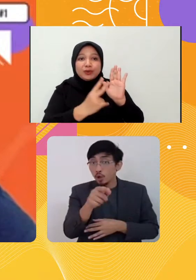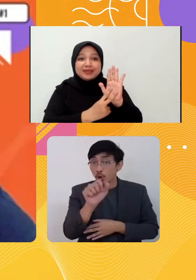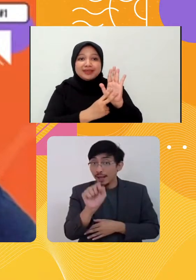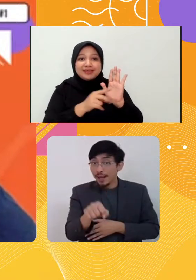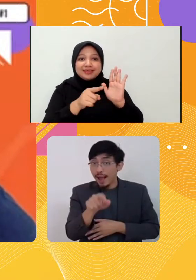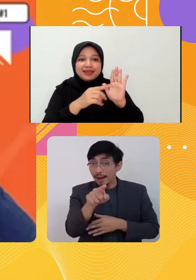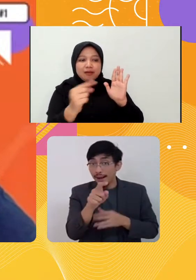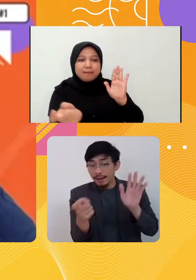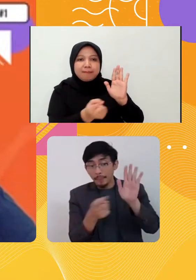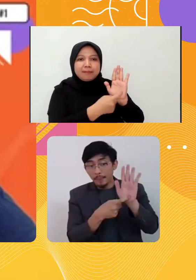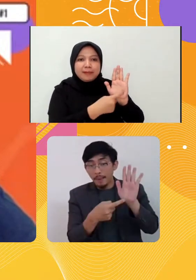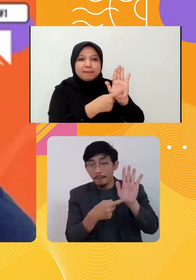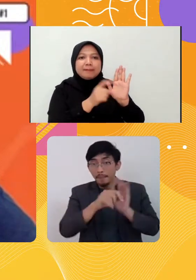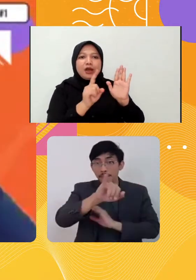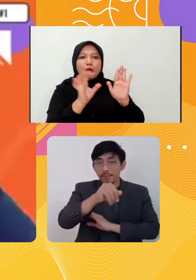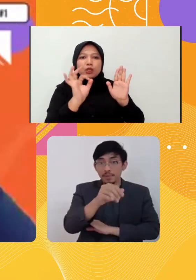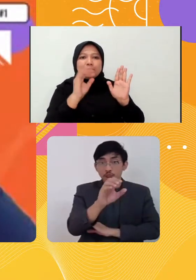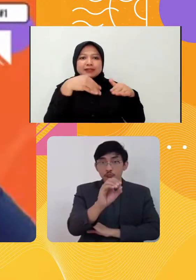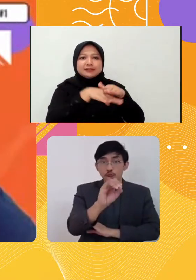participant. Thank you.